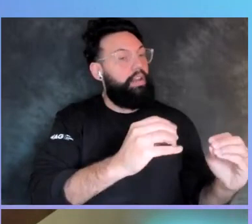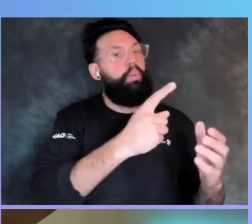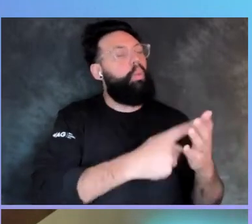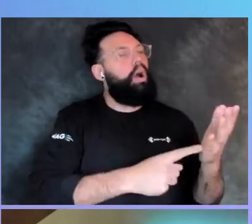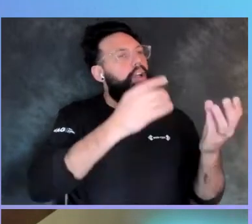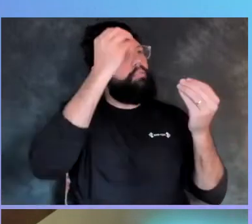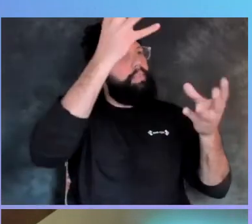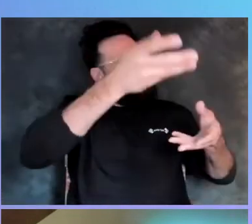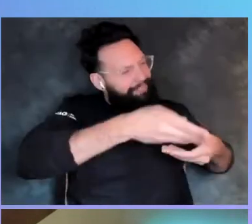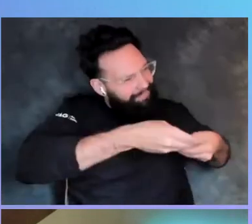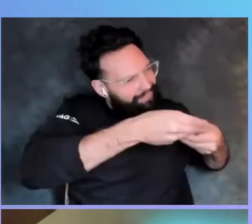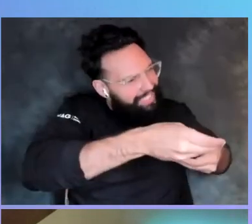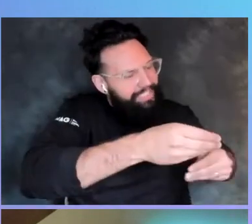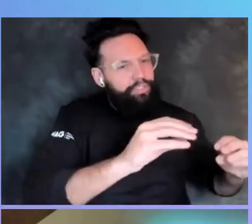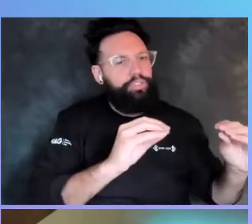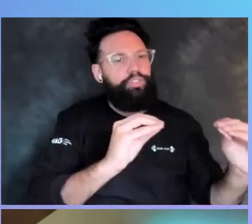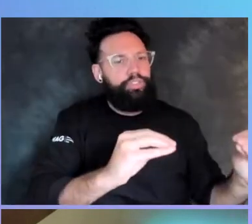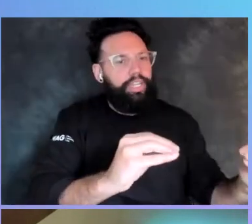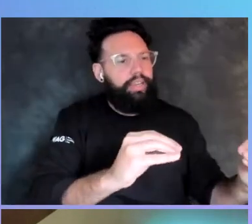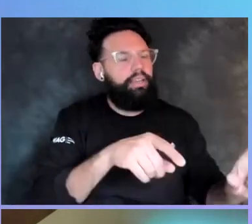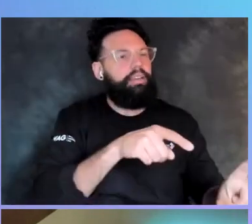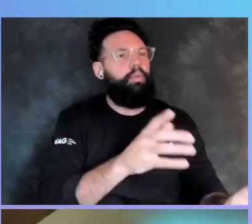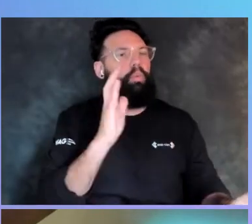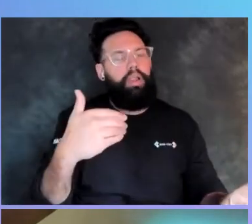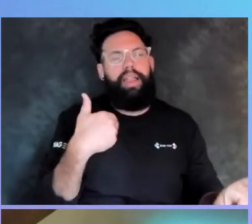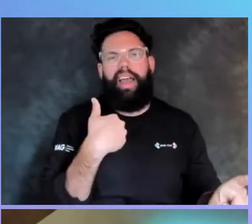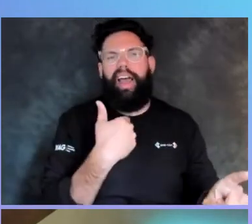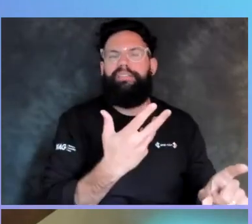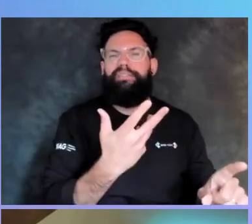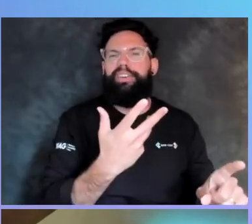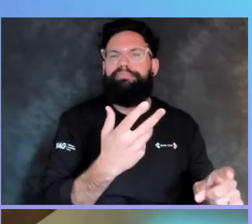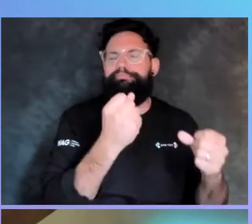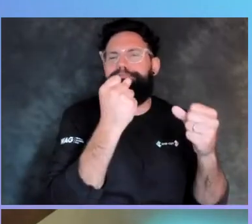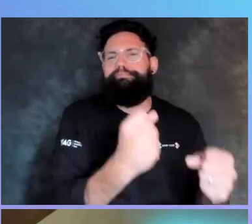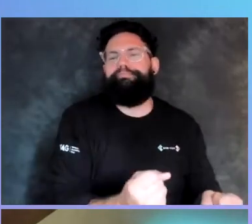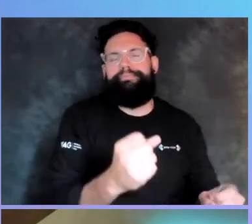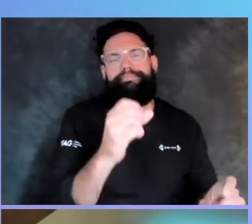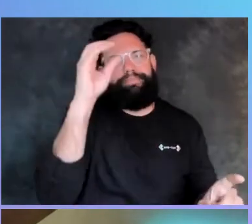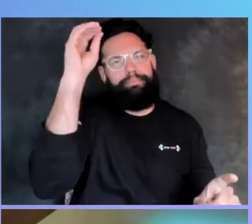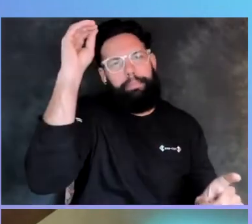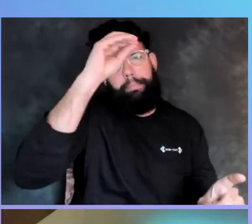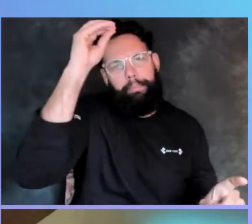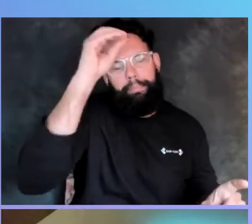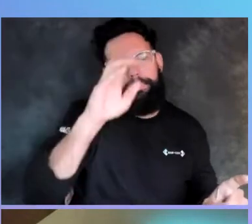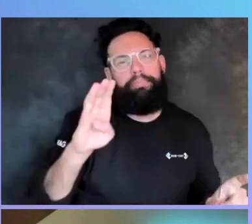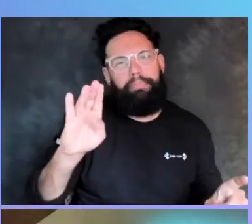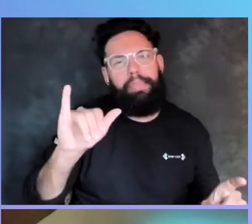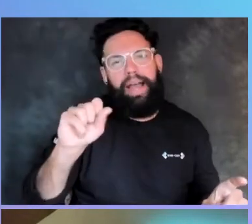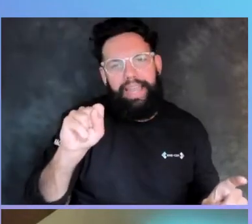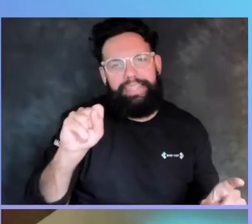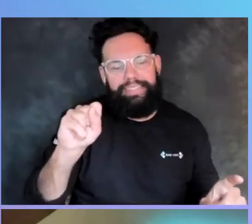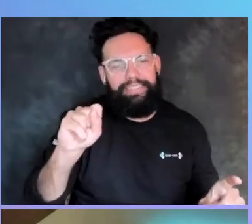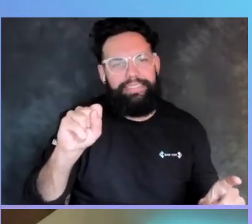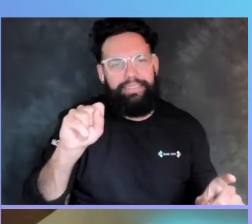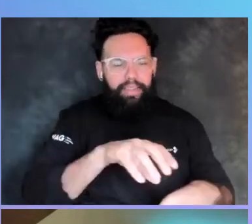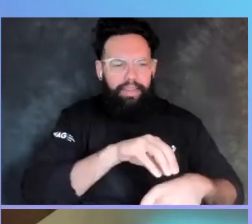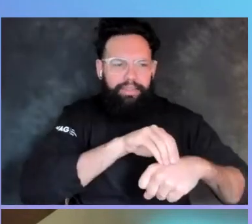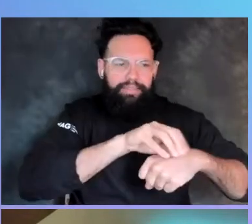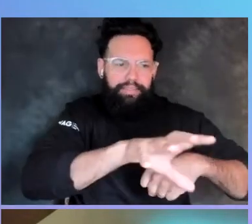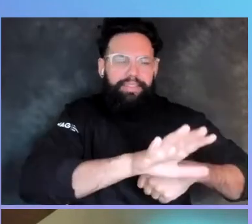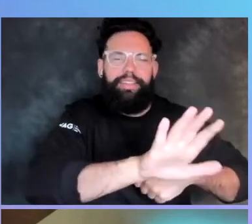second, they contain biases that prevent them from producing accessible results by default. But with